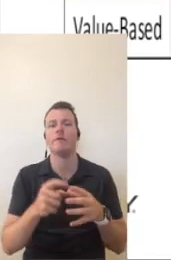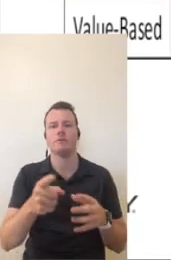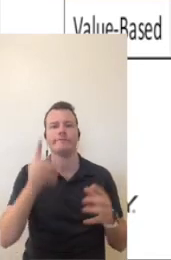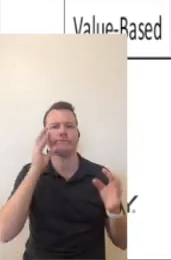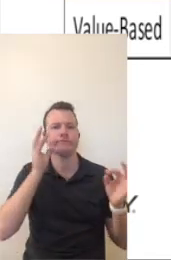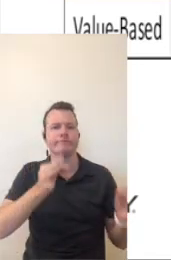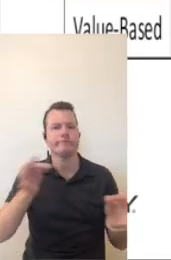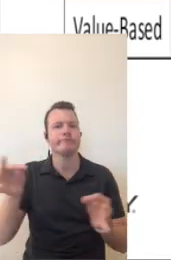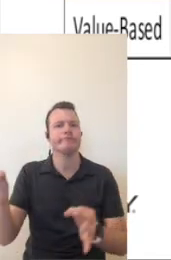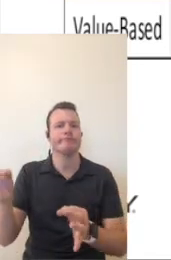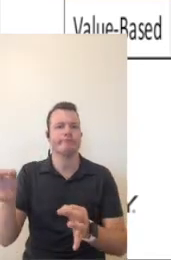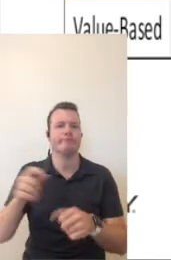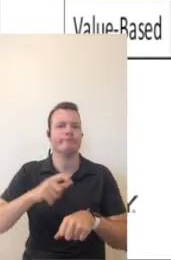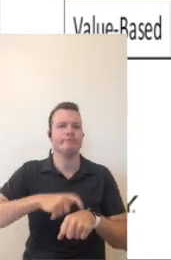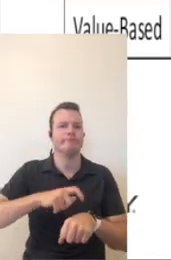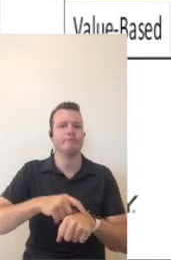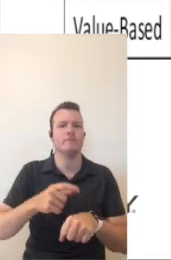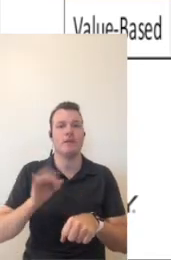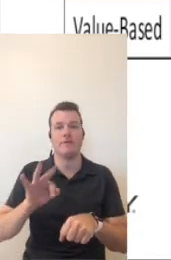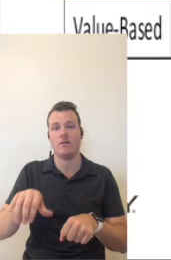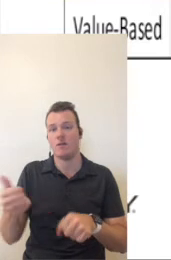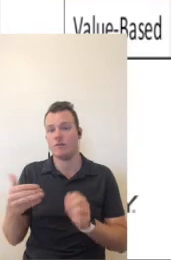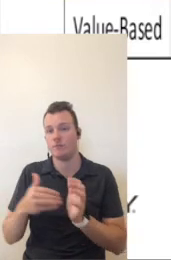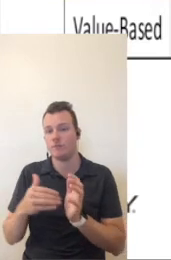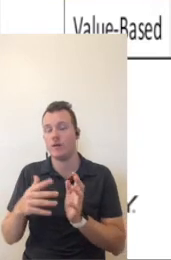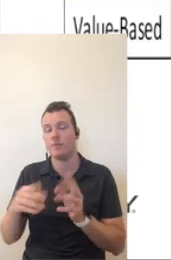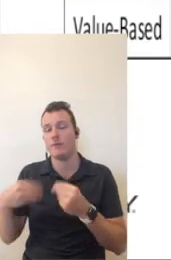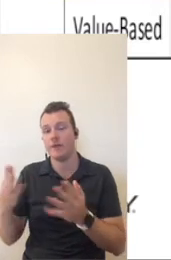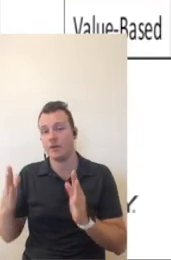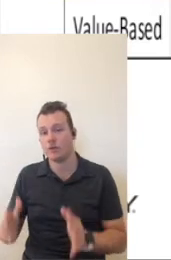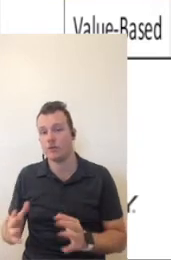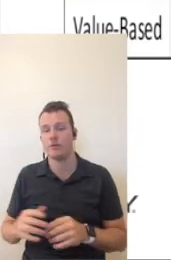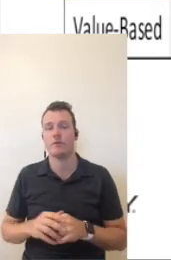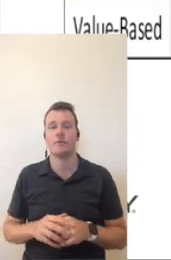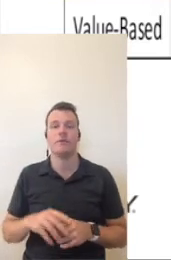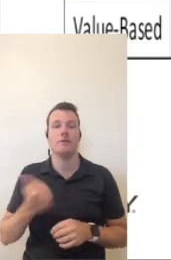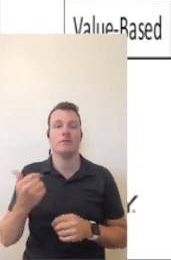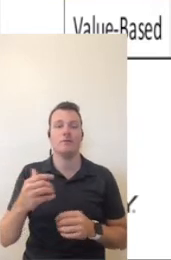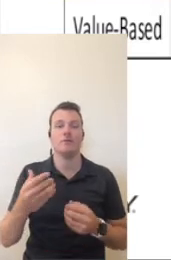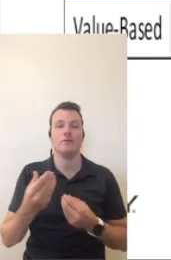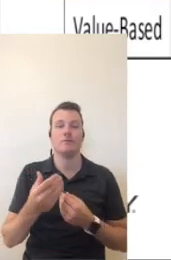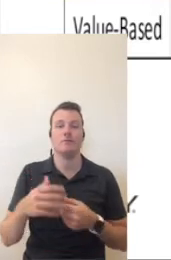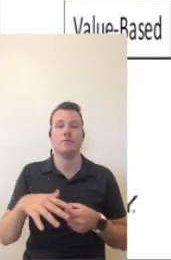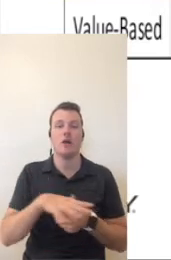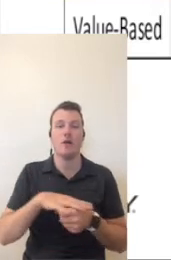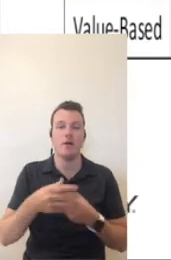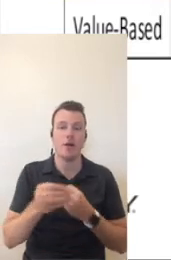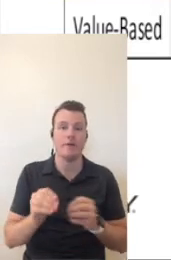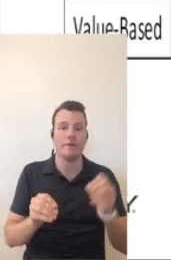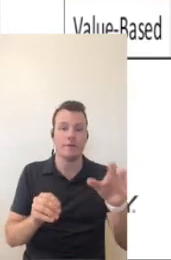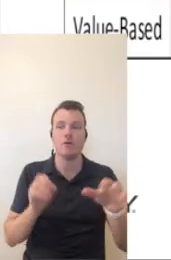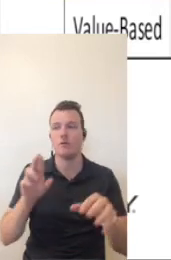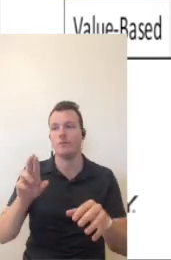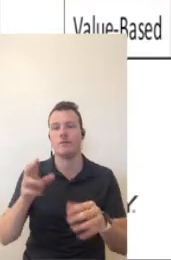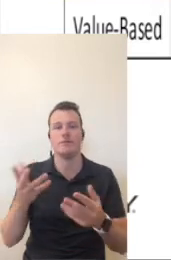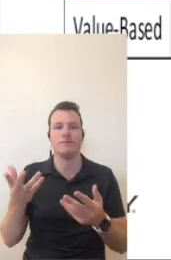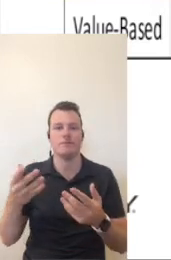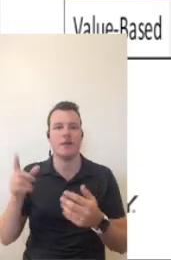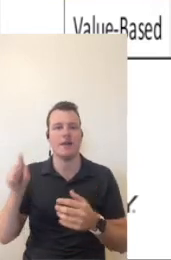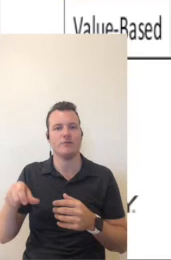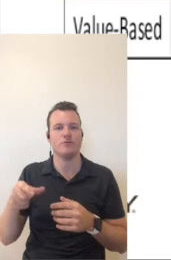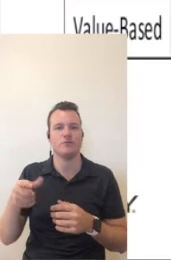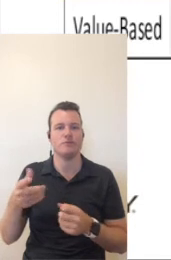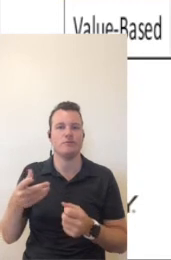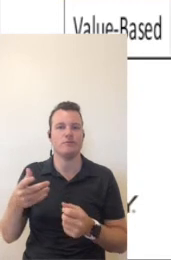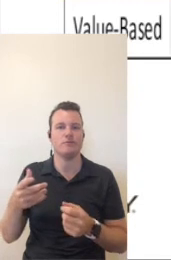growing. And from that, you can start to make decisions or educated decisions on whether you need to bring in another provider, you need to open